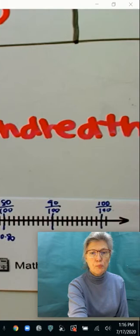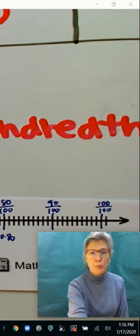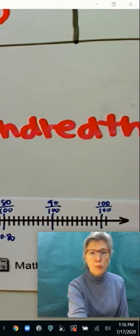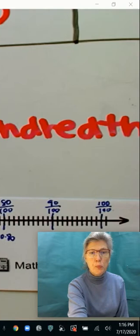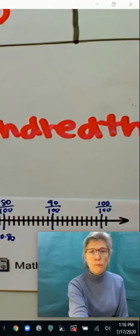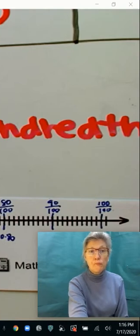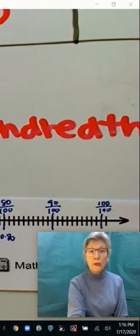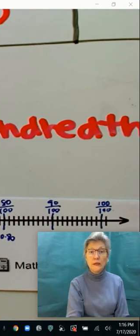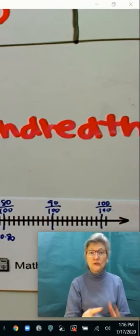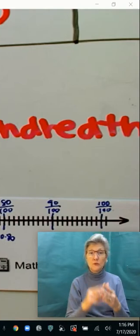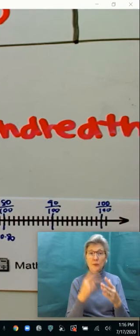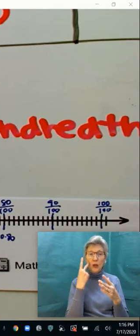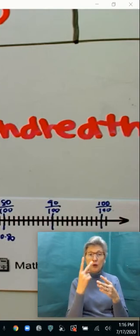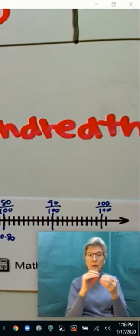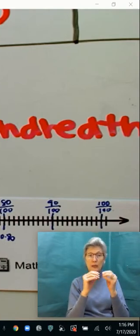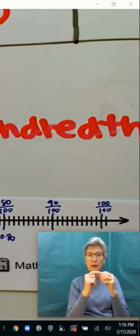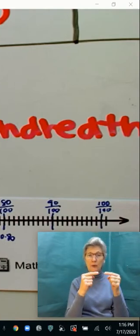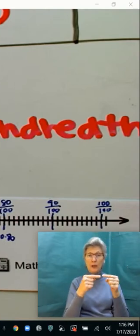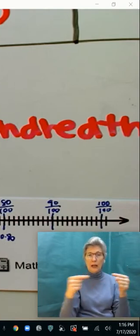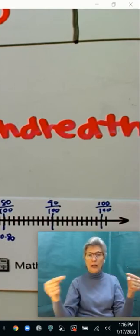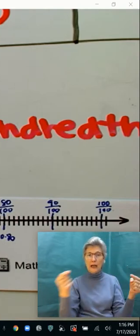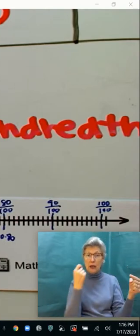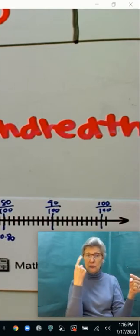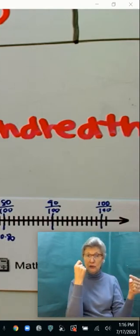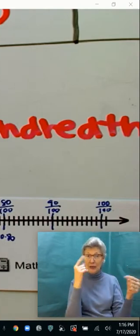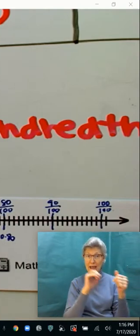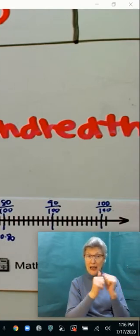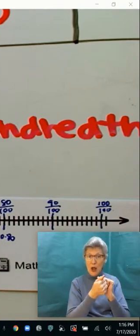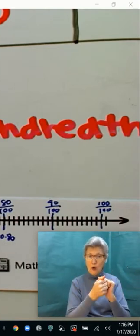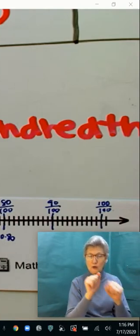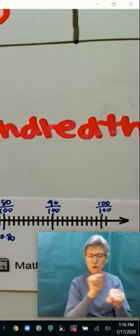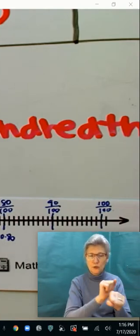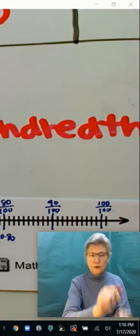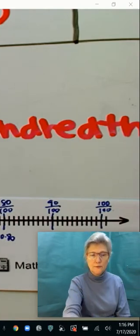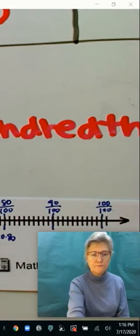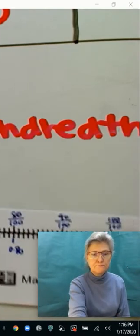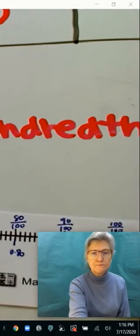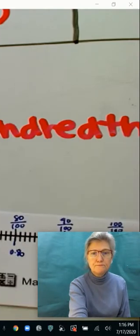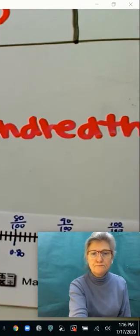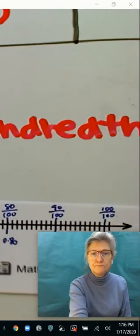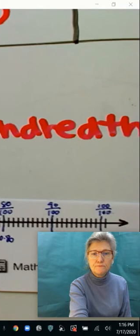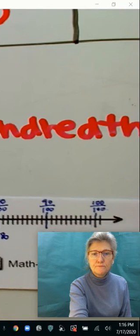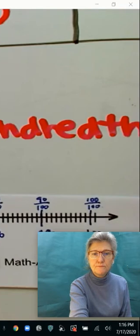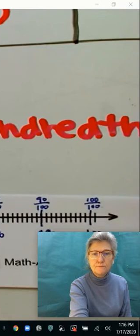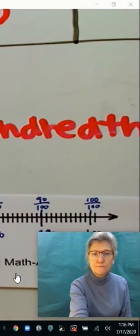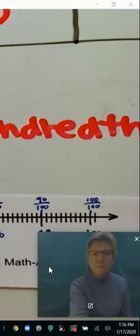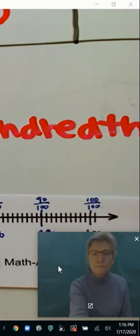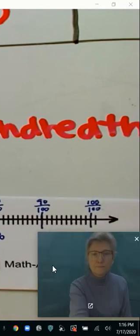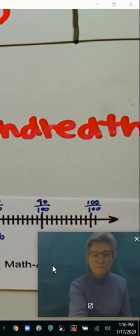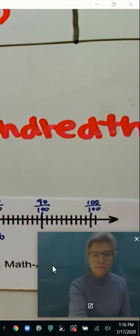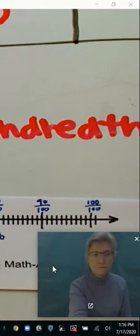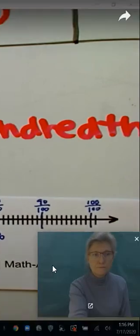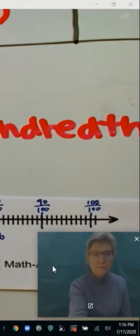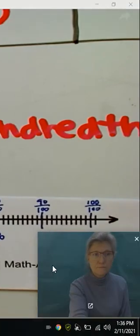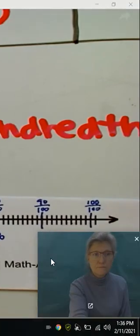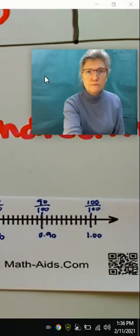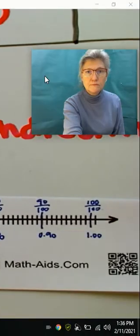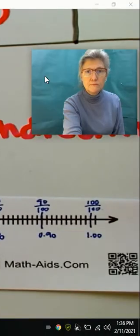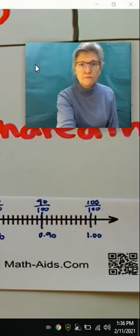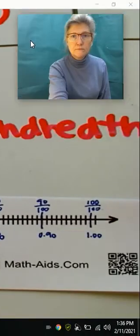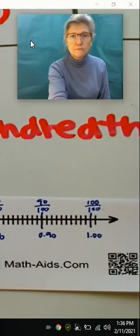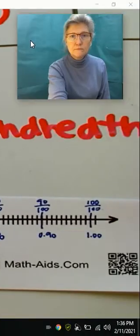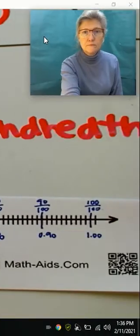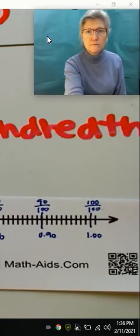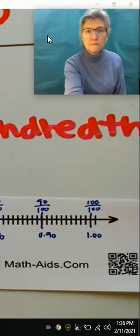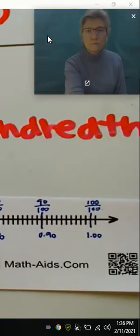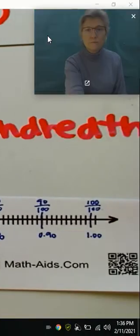Let's start by taking a look at our number line and understanding how it's working. So as we look at our number line here, we see that we start